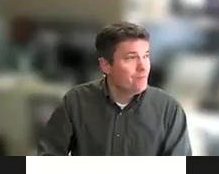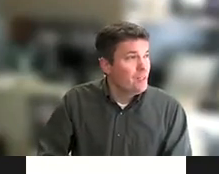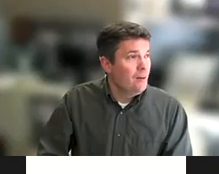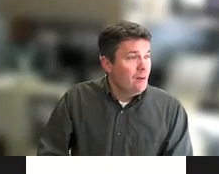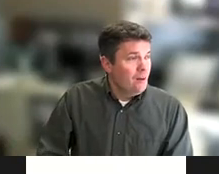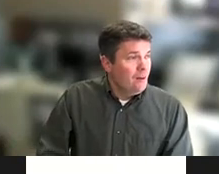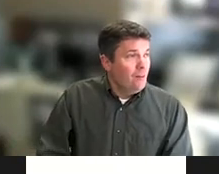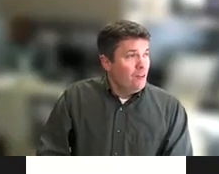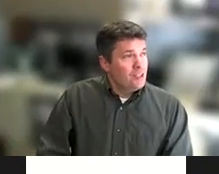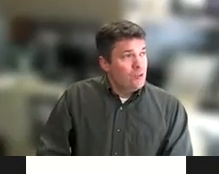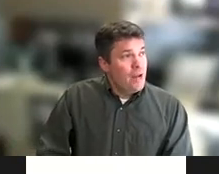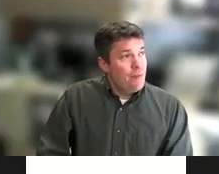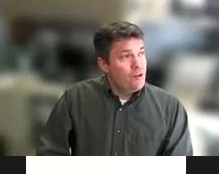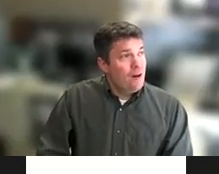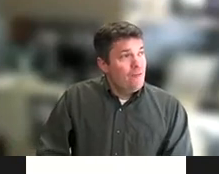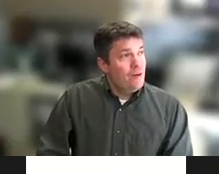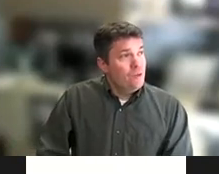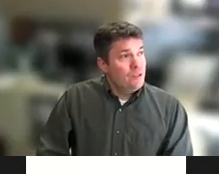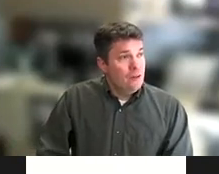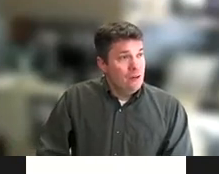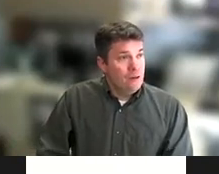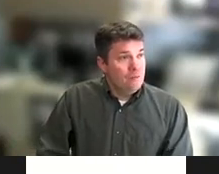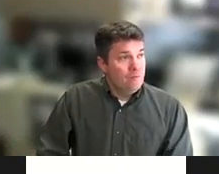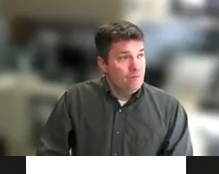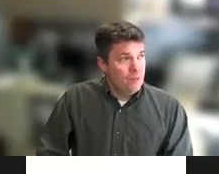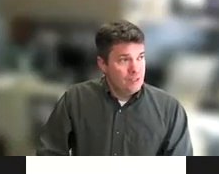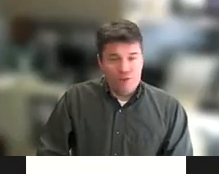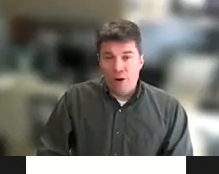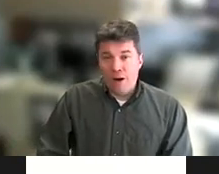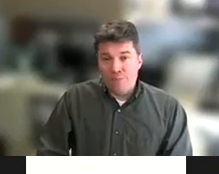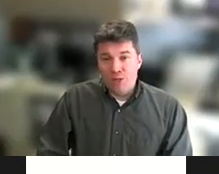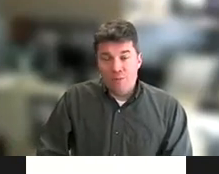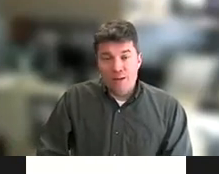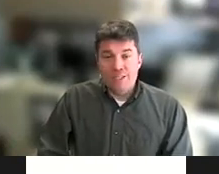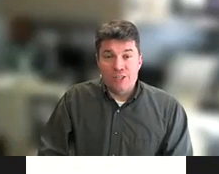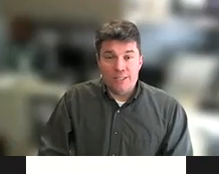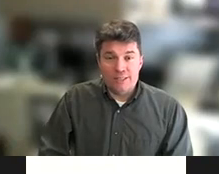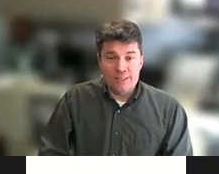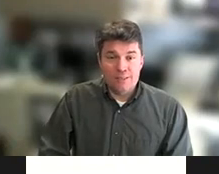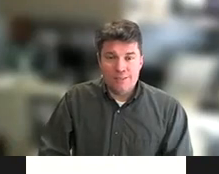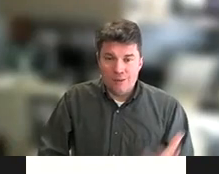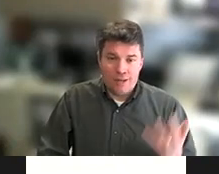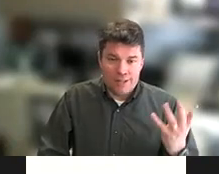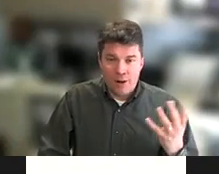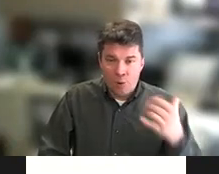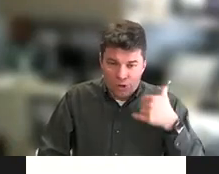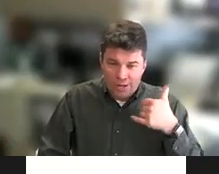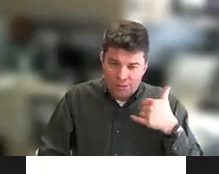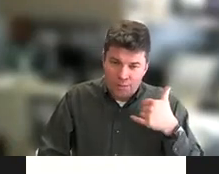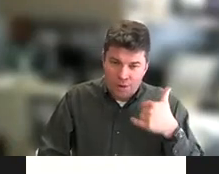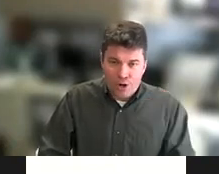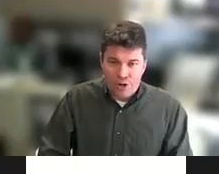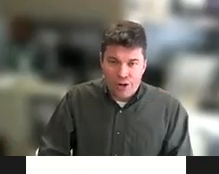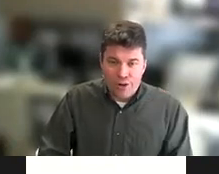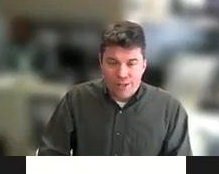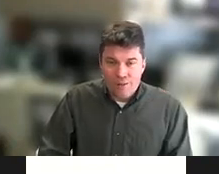So there's also caption telephones. This is very popular among senior citizens. As they get older,